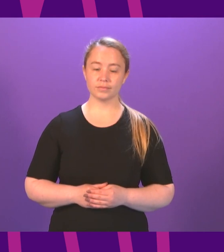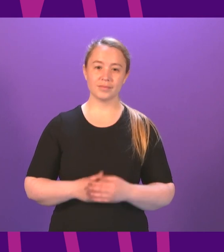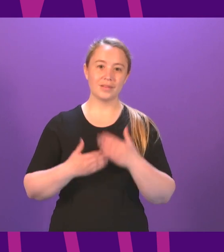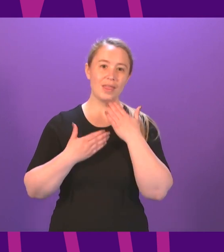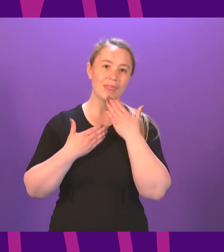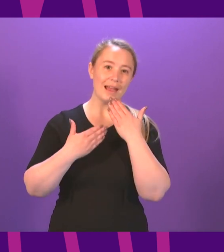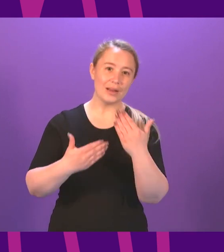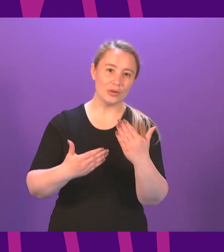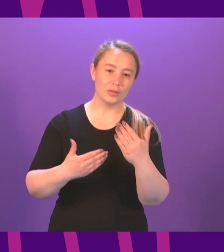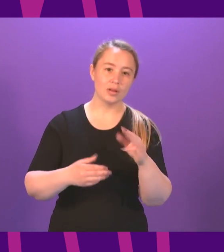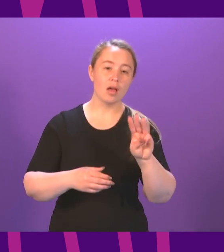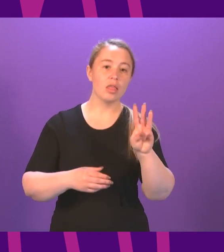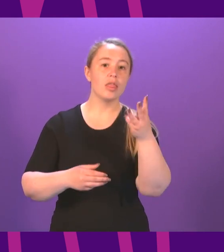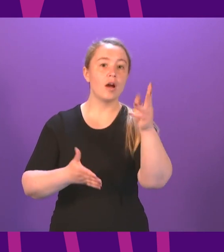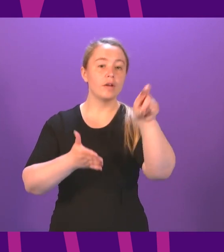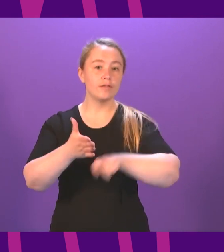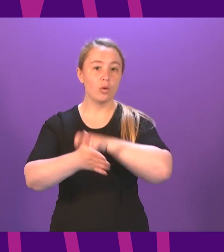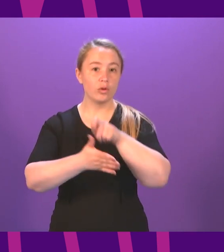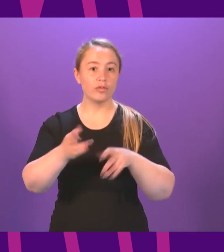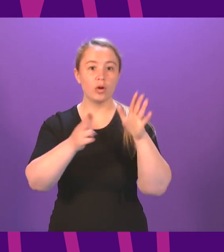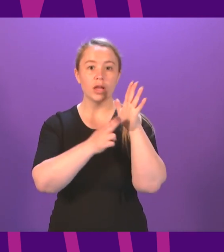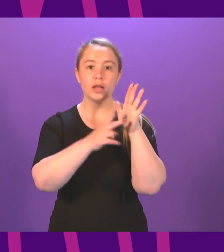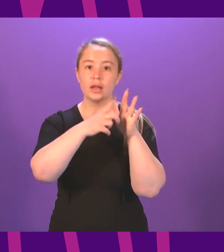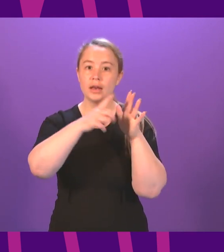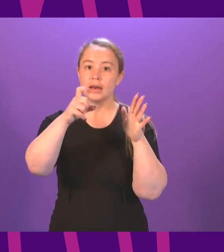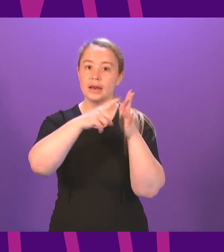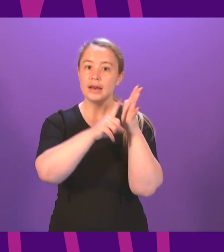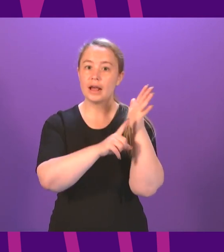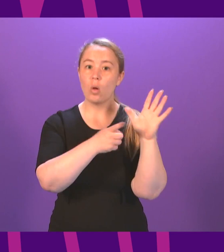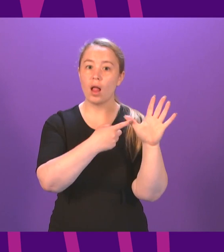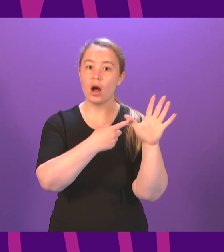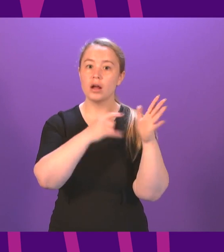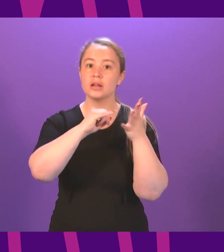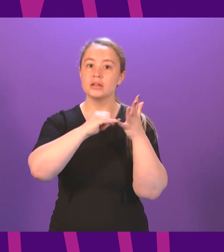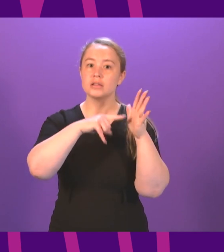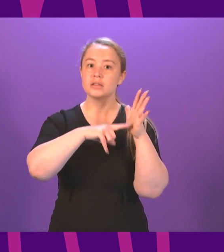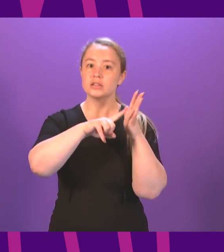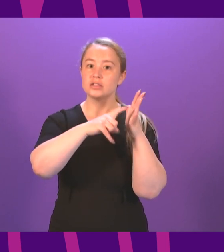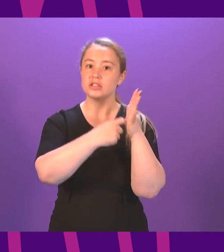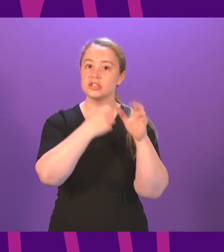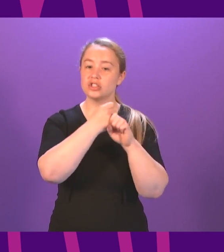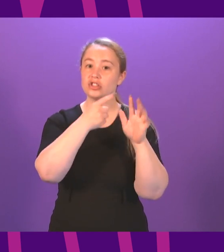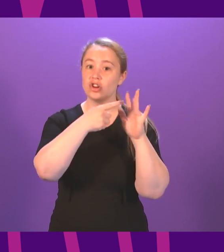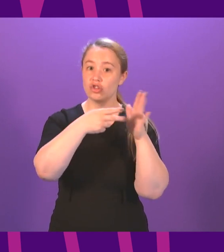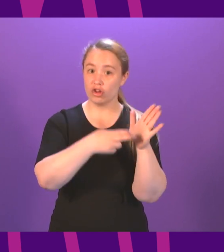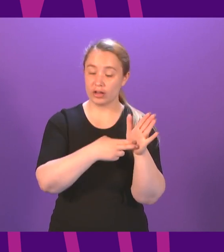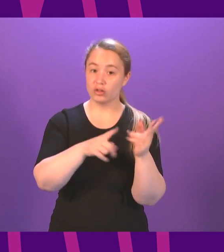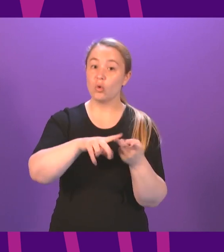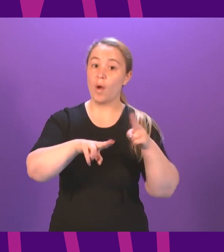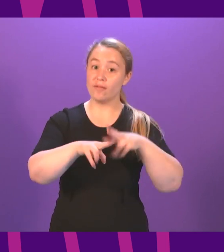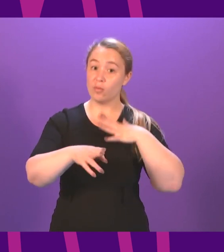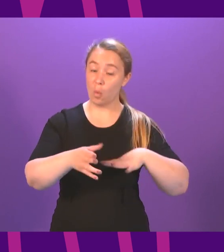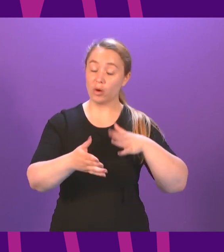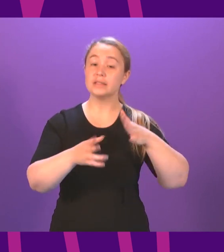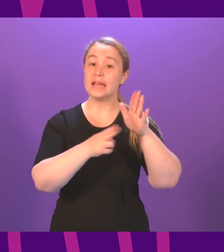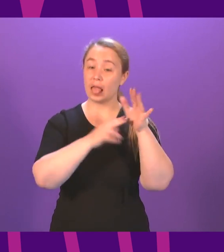Thank you. The third vote is for Nicola Sturgeon. Only members who wish to vote for Nicola Sturgeon should take part in this vote by voting